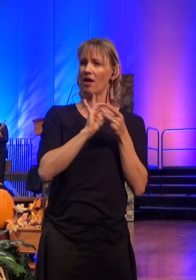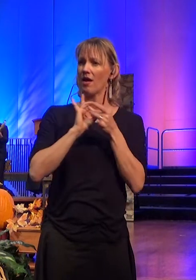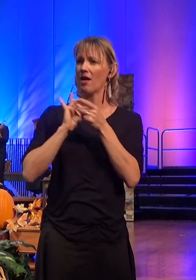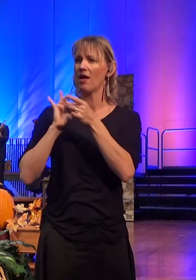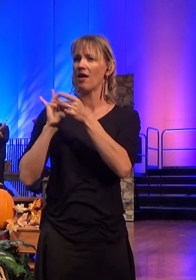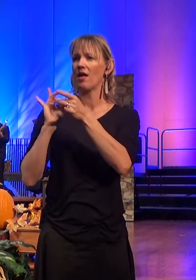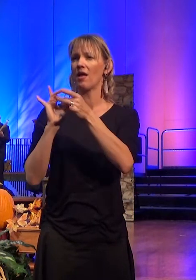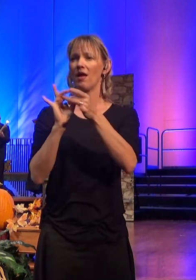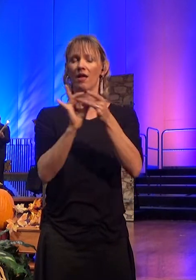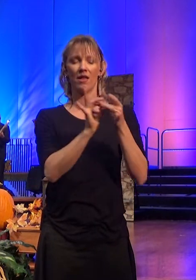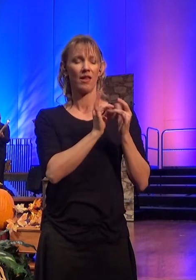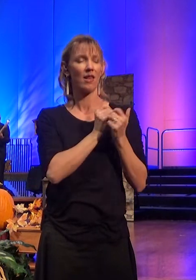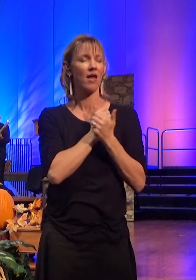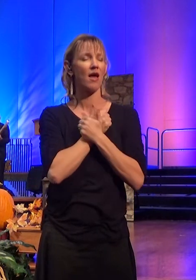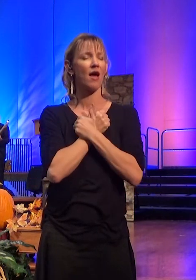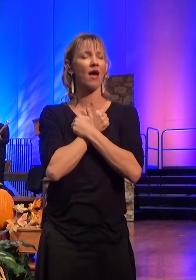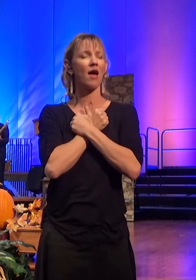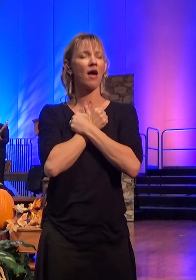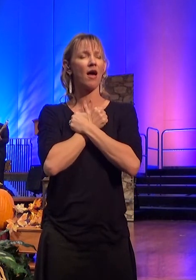with the love